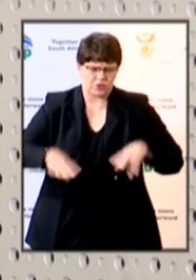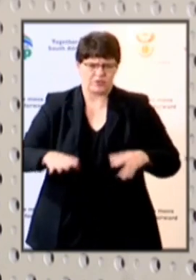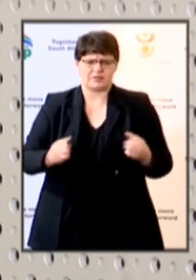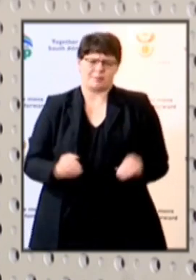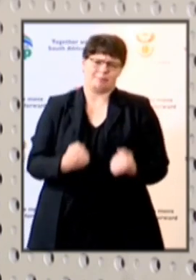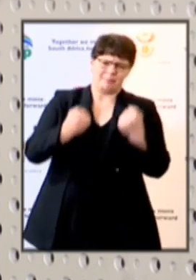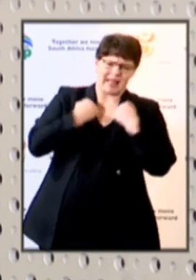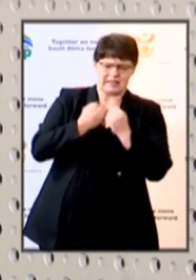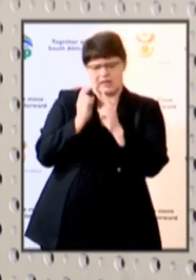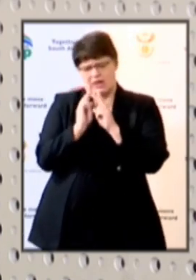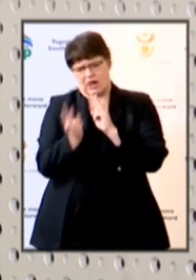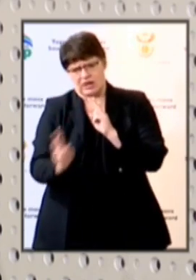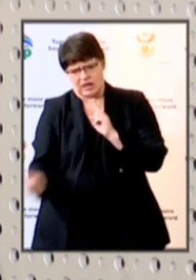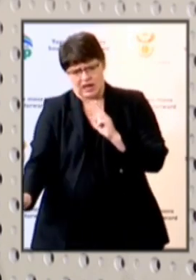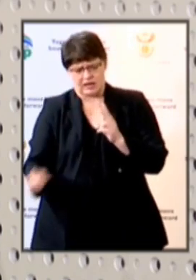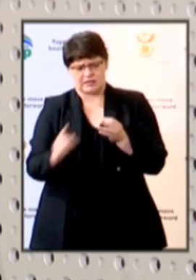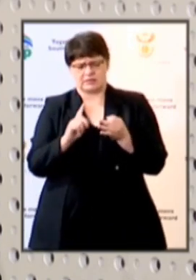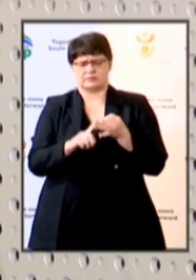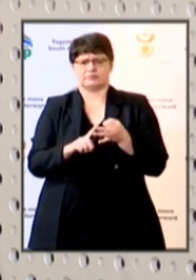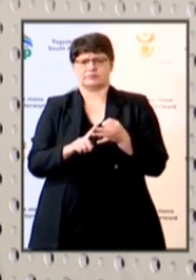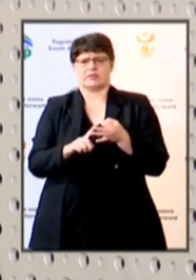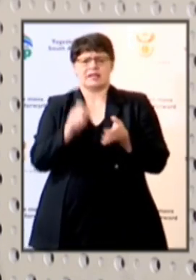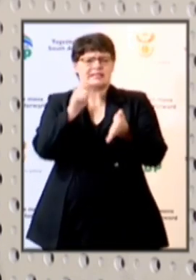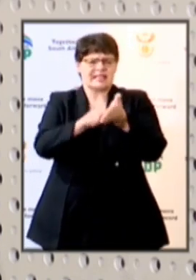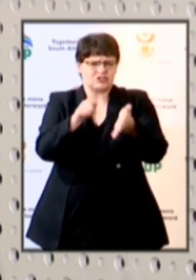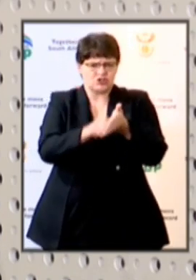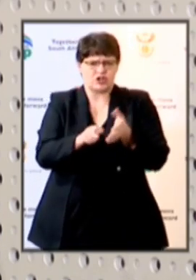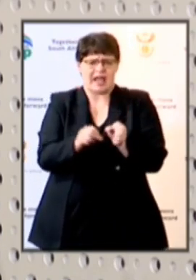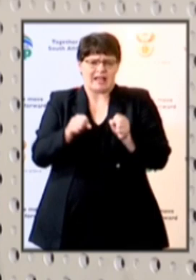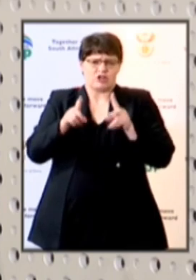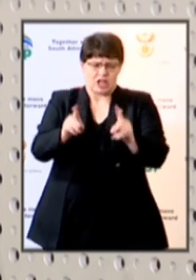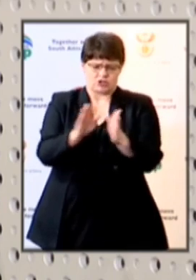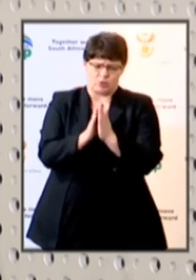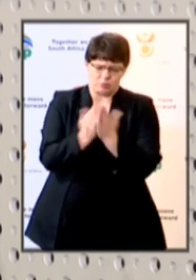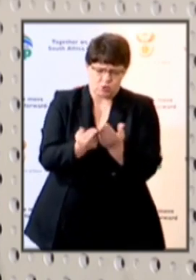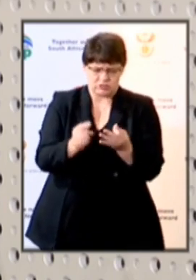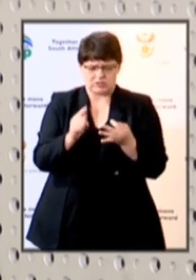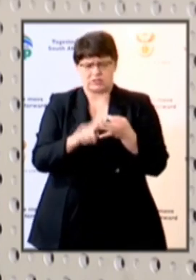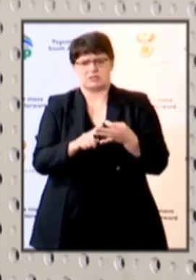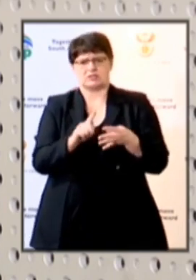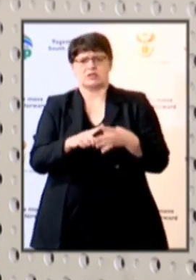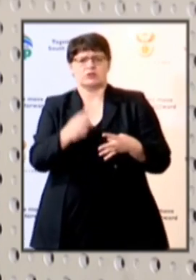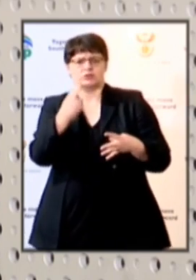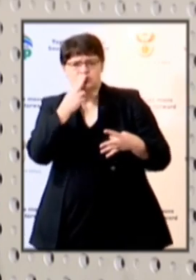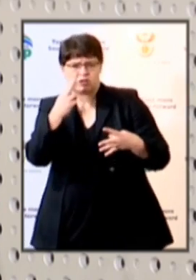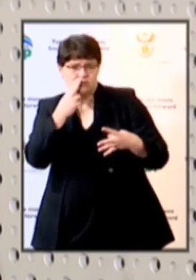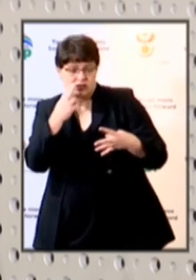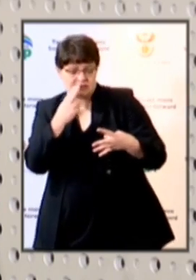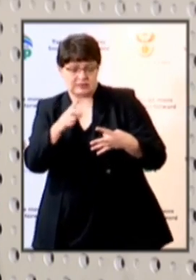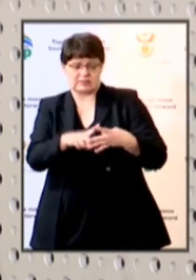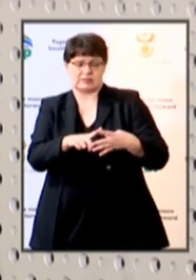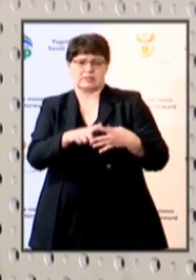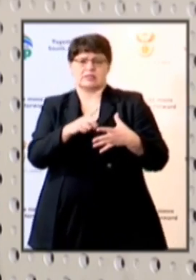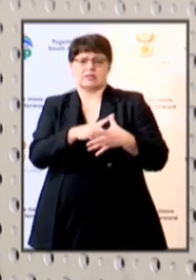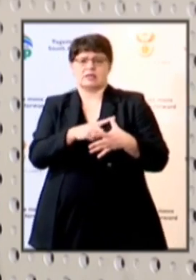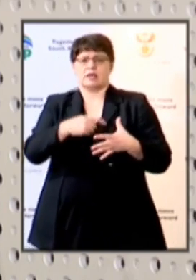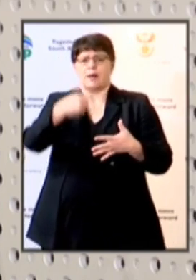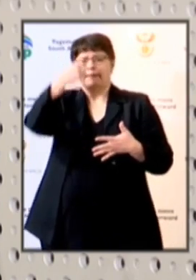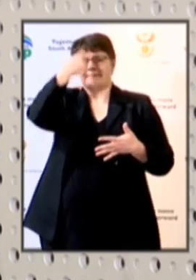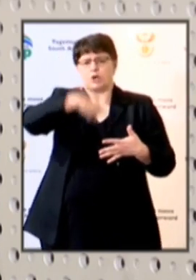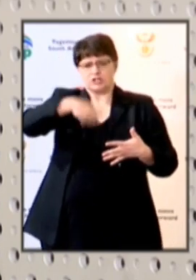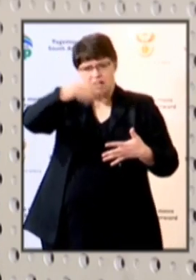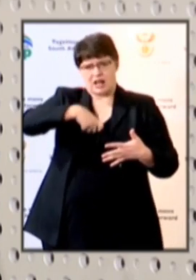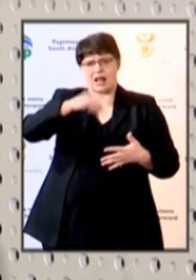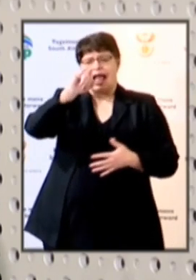clothes, blankets and heaters, stationery and educational books, tobacco products, and personal